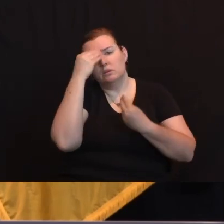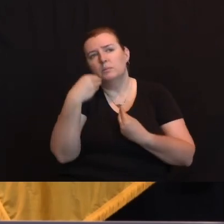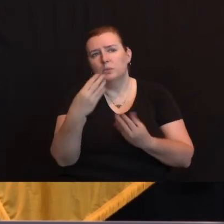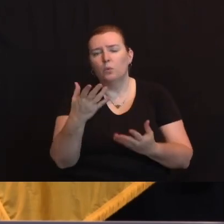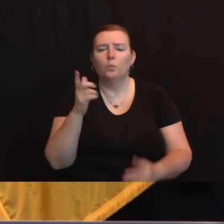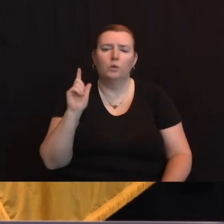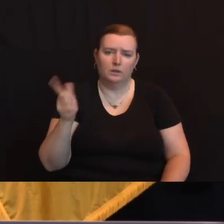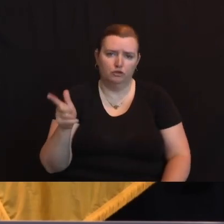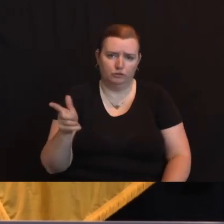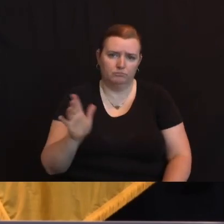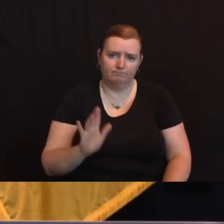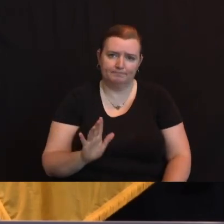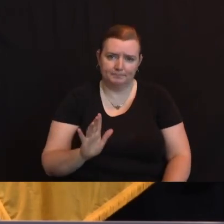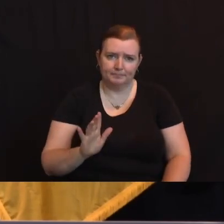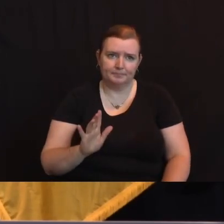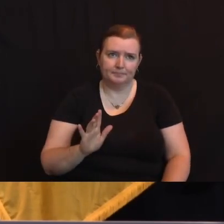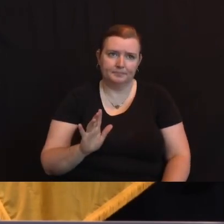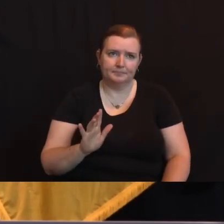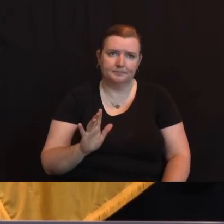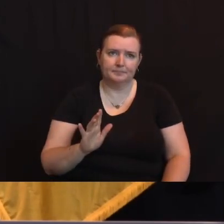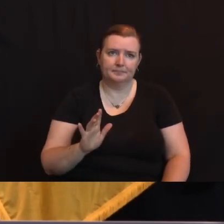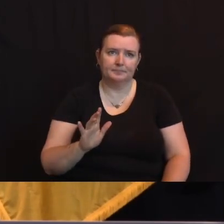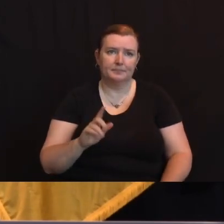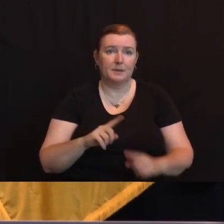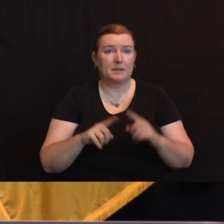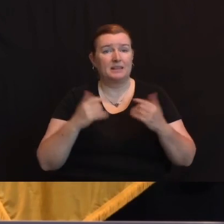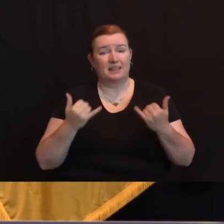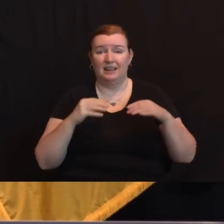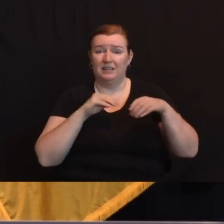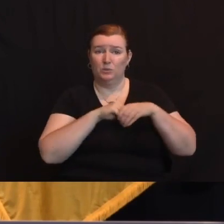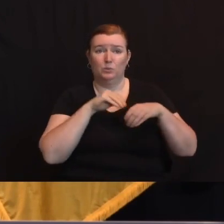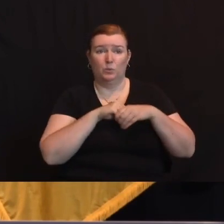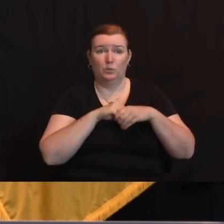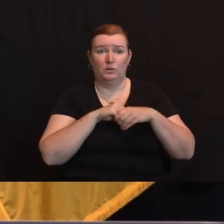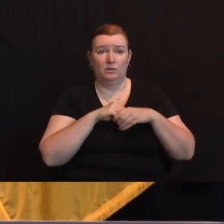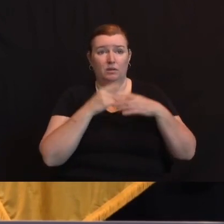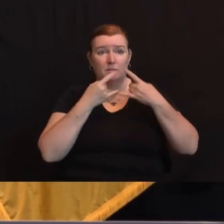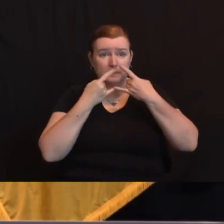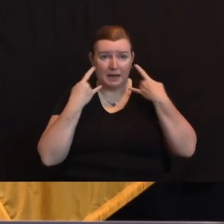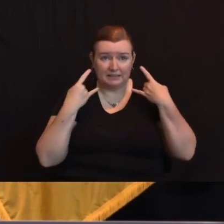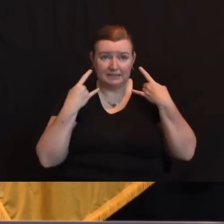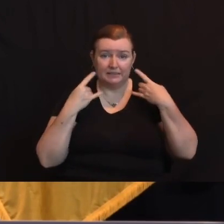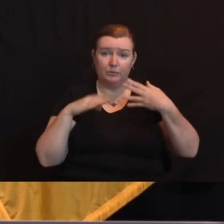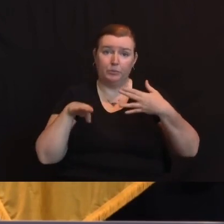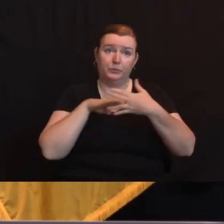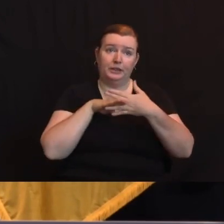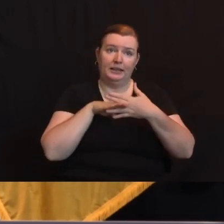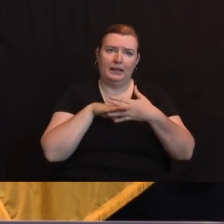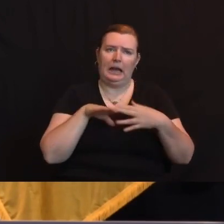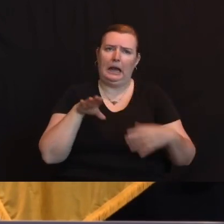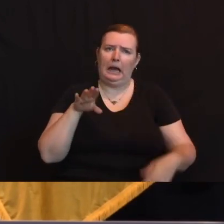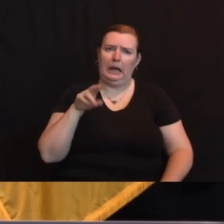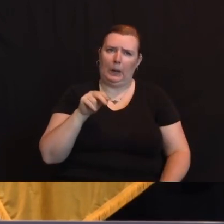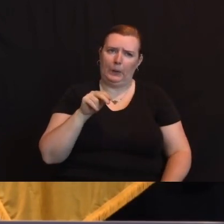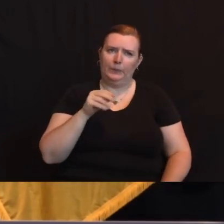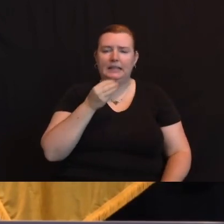This would not allow for mask breaks indoors. And yes, you have to be able to take your mask off to eat or drink.